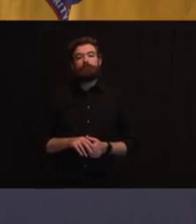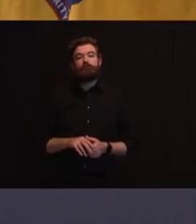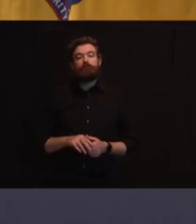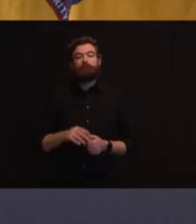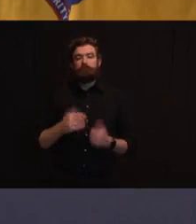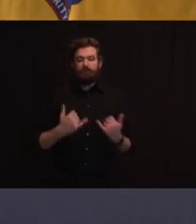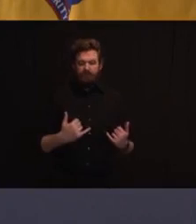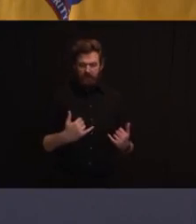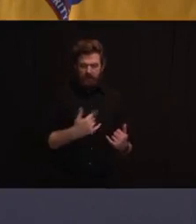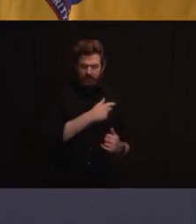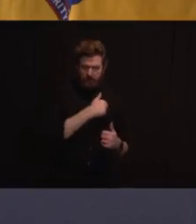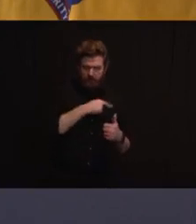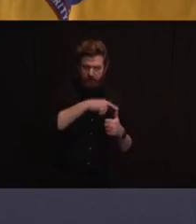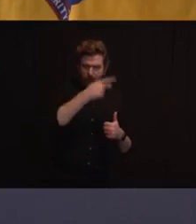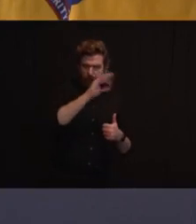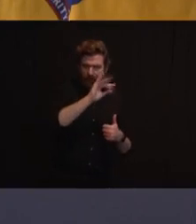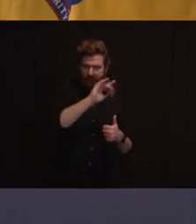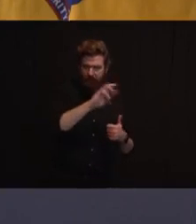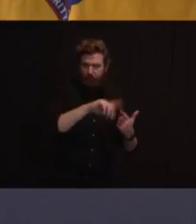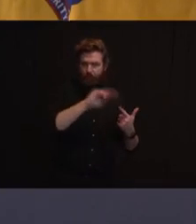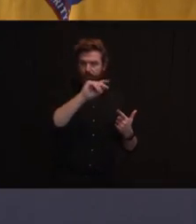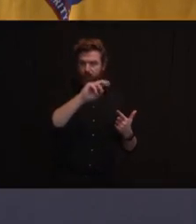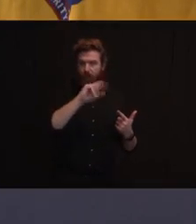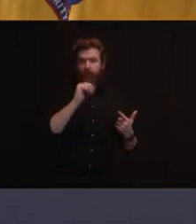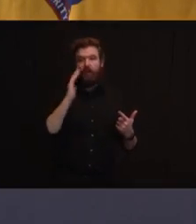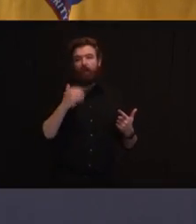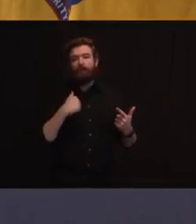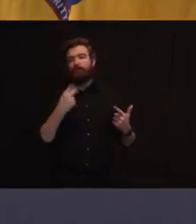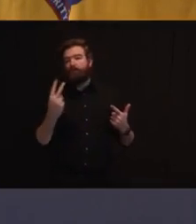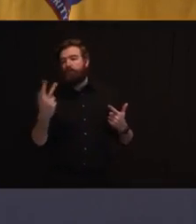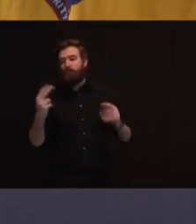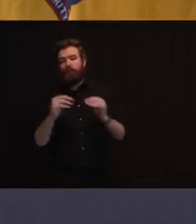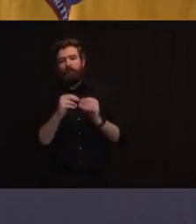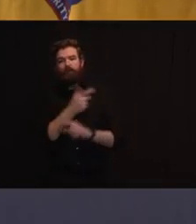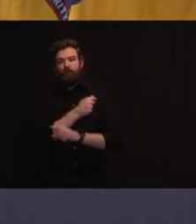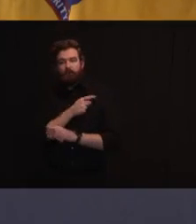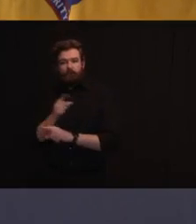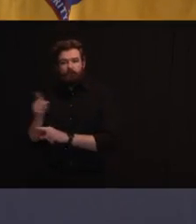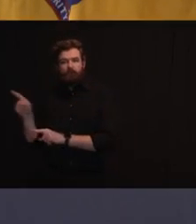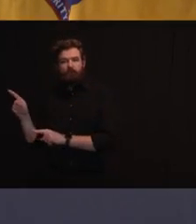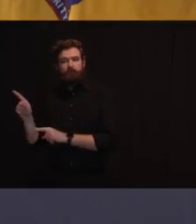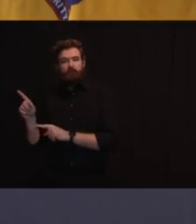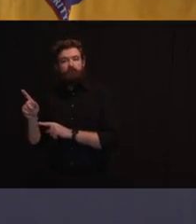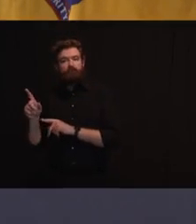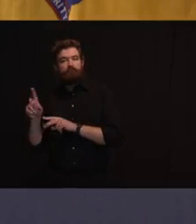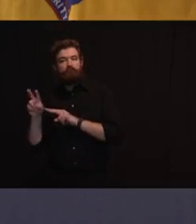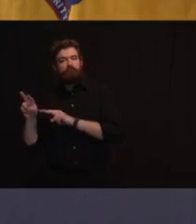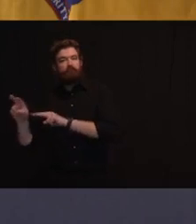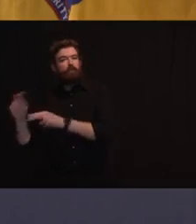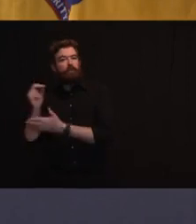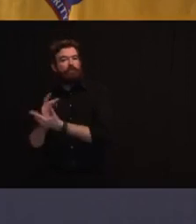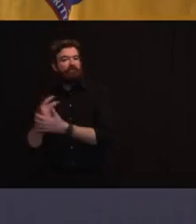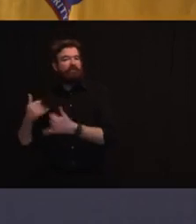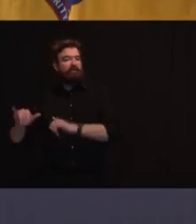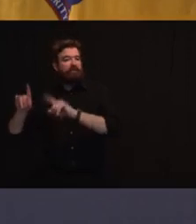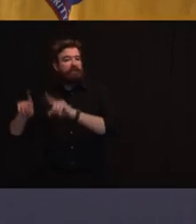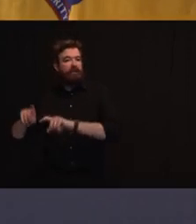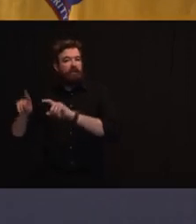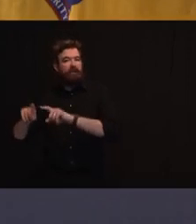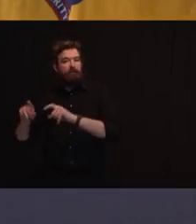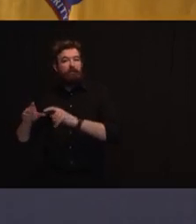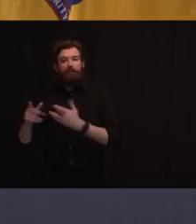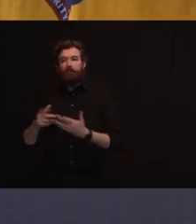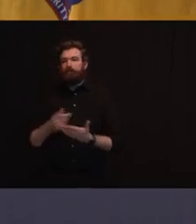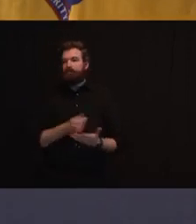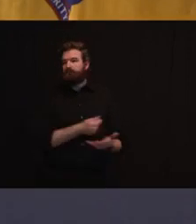we know there are at least 2 or 3 out there that are in trial right now. The problem I think we have to